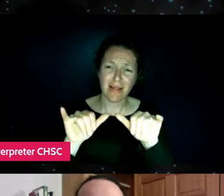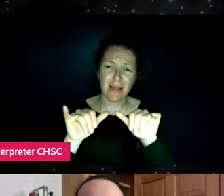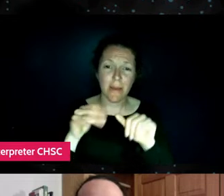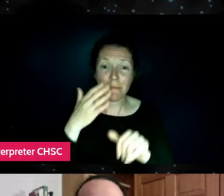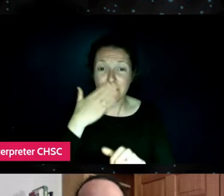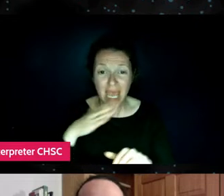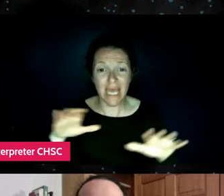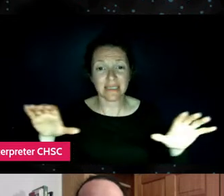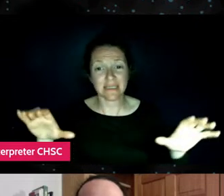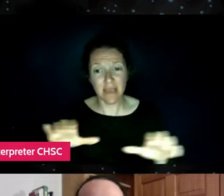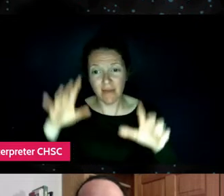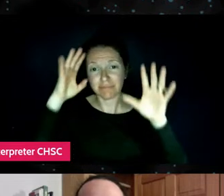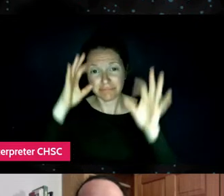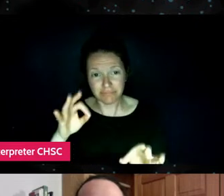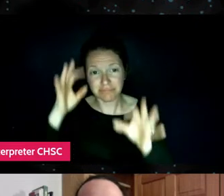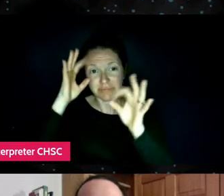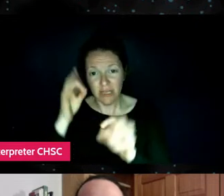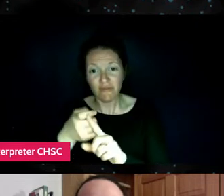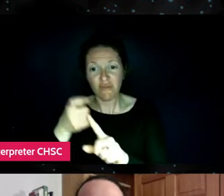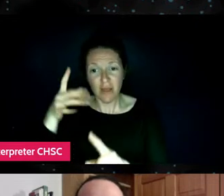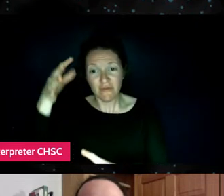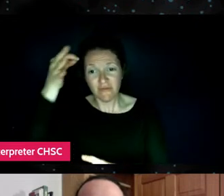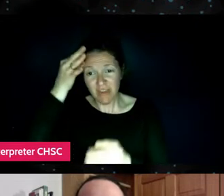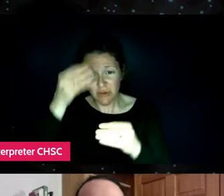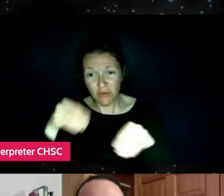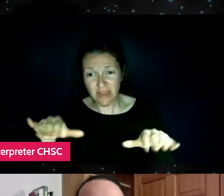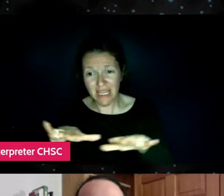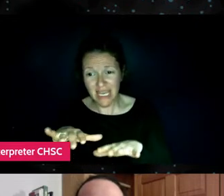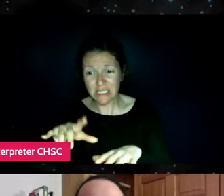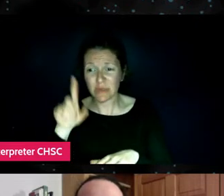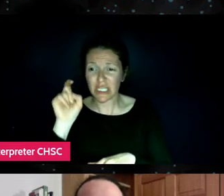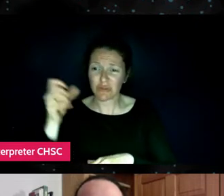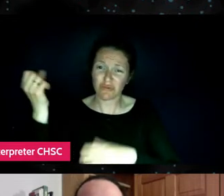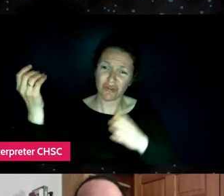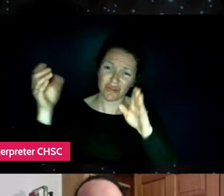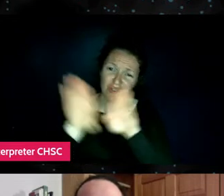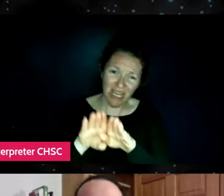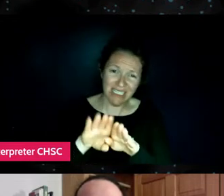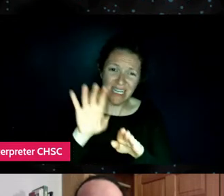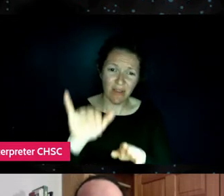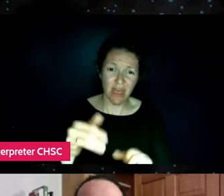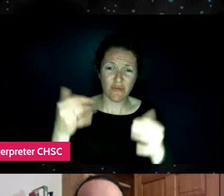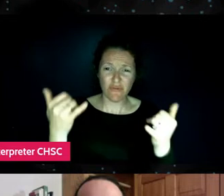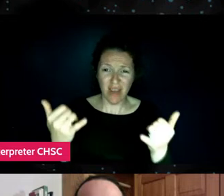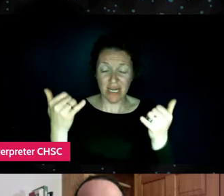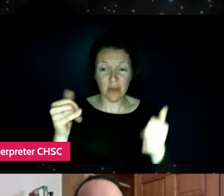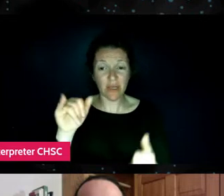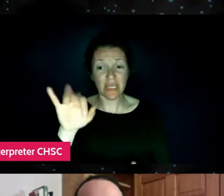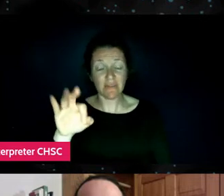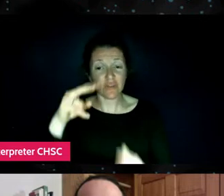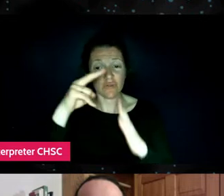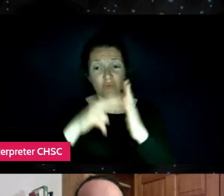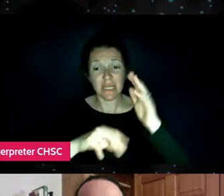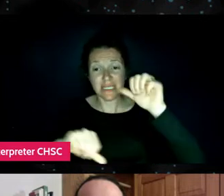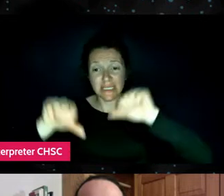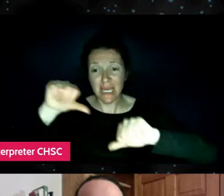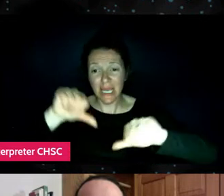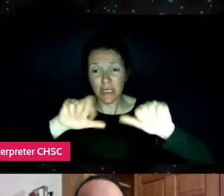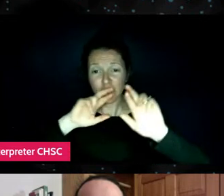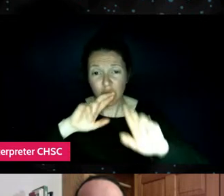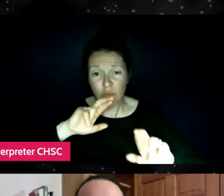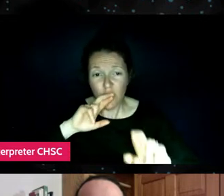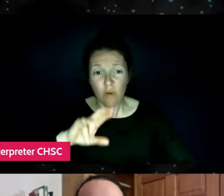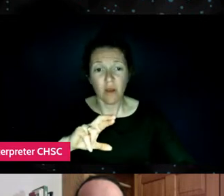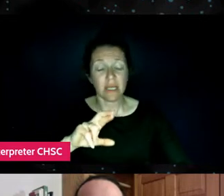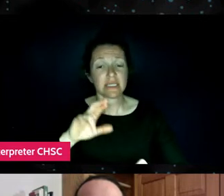stuff coming out of federal lands. And that needs to get shut down right now. If you read the science reports, if you're the people